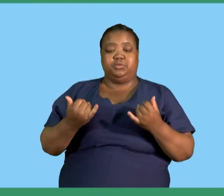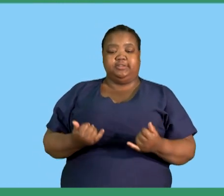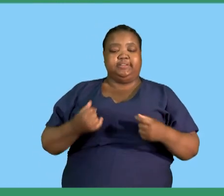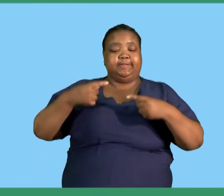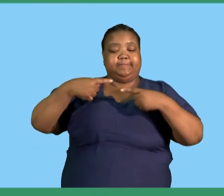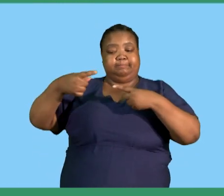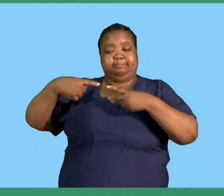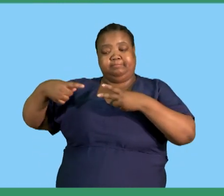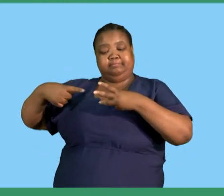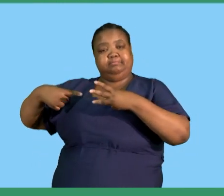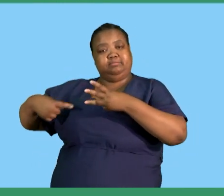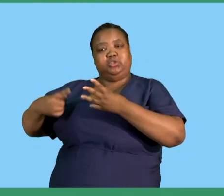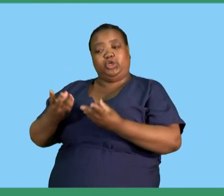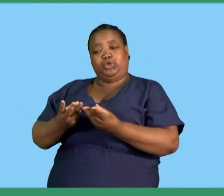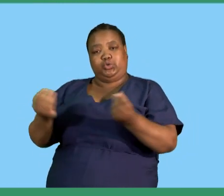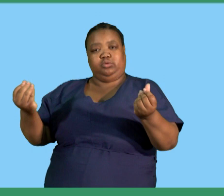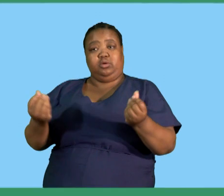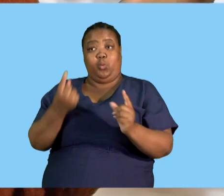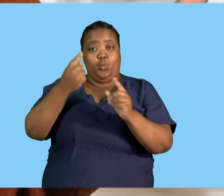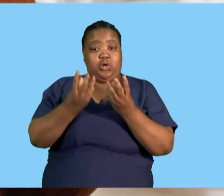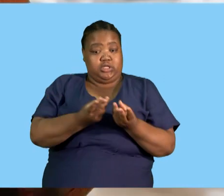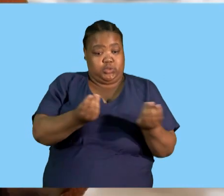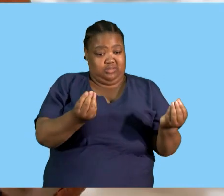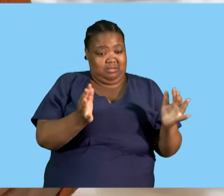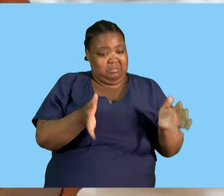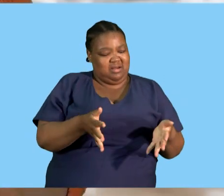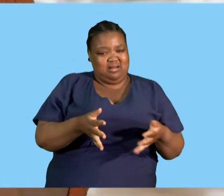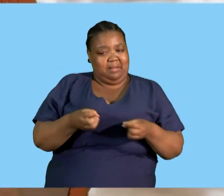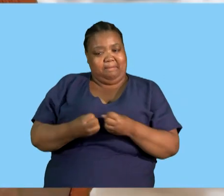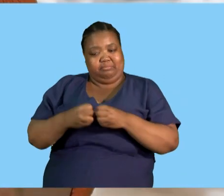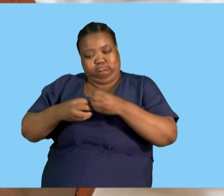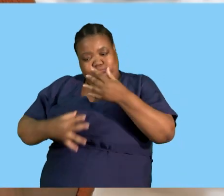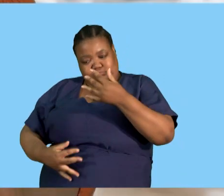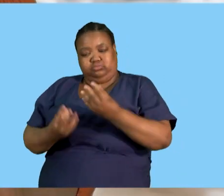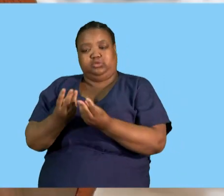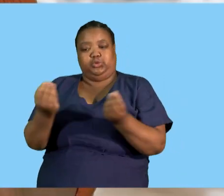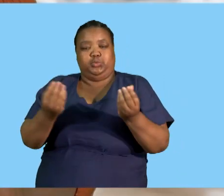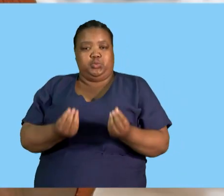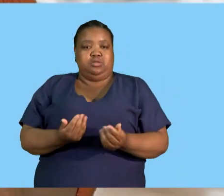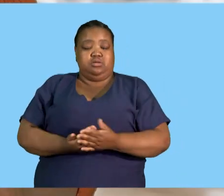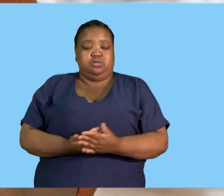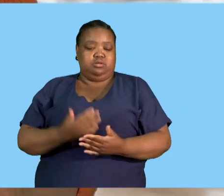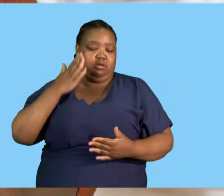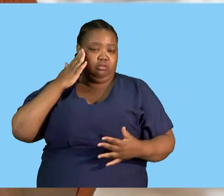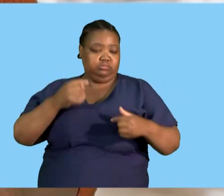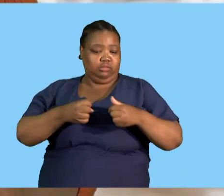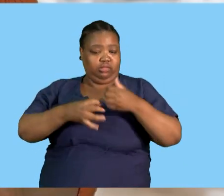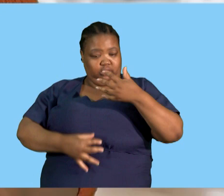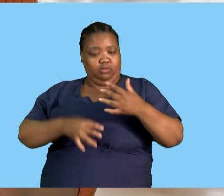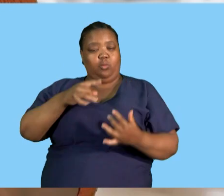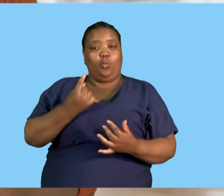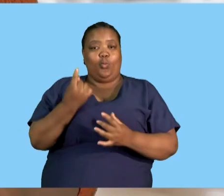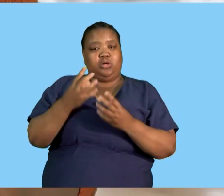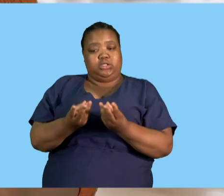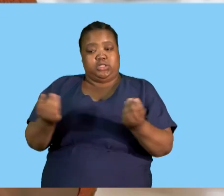to alternative solutions. You need to identify alternative, not just one solution, but have many solutions so that we can be able to choose